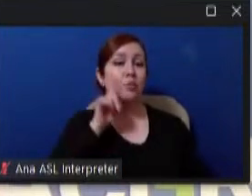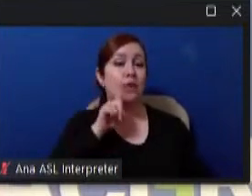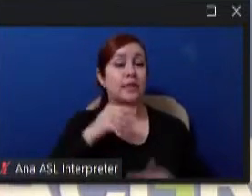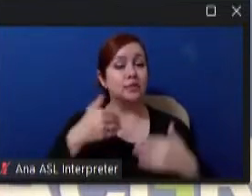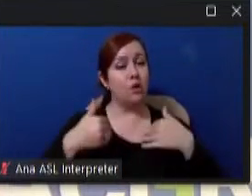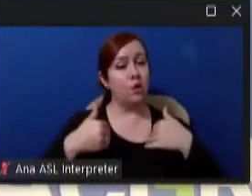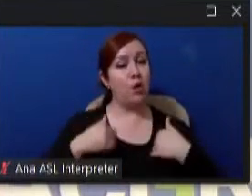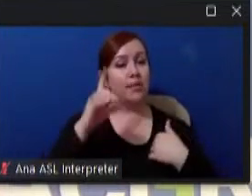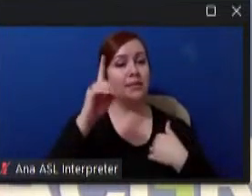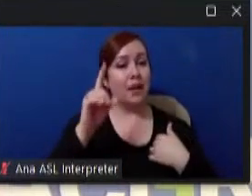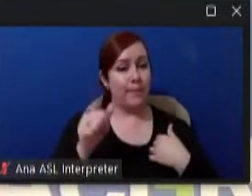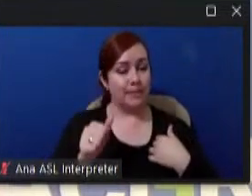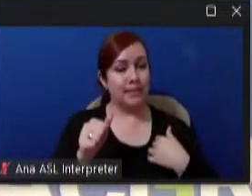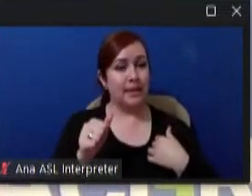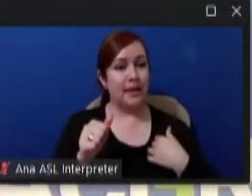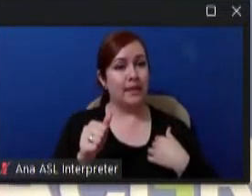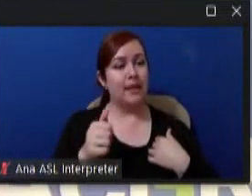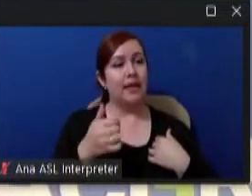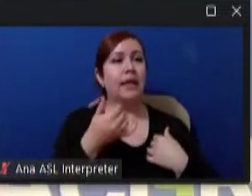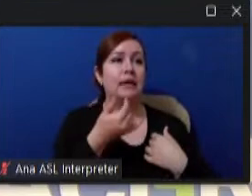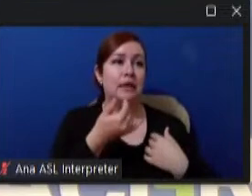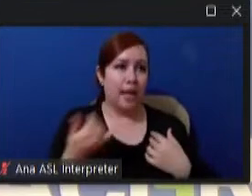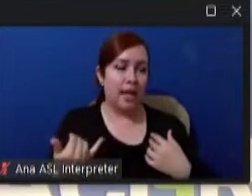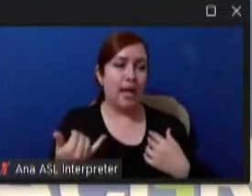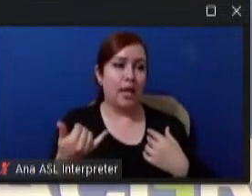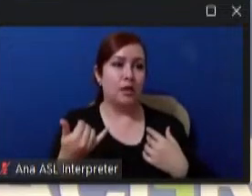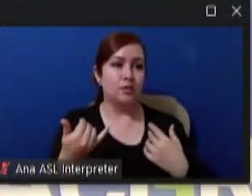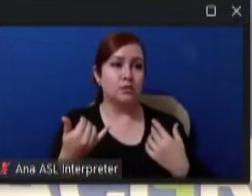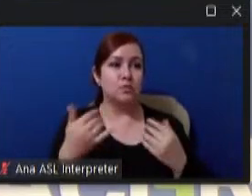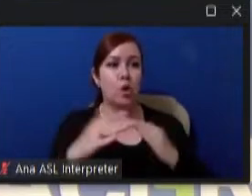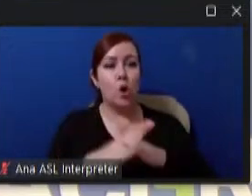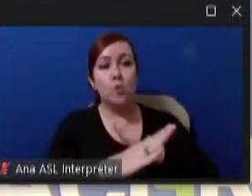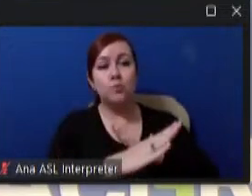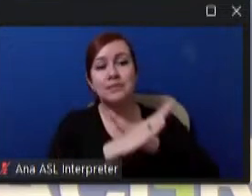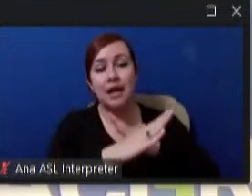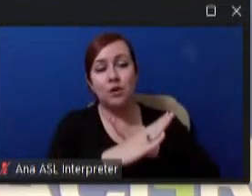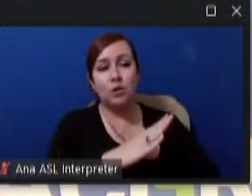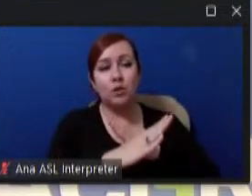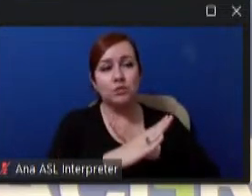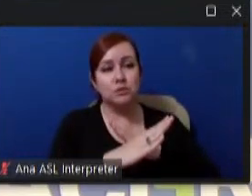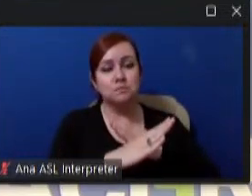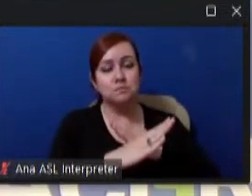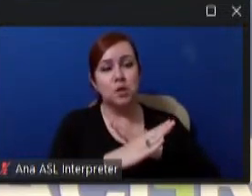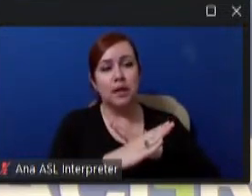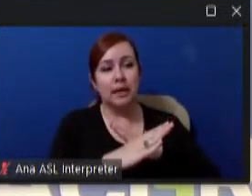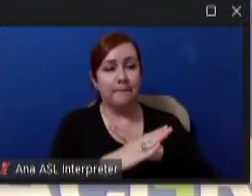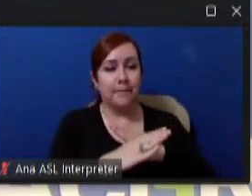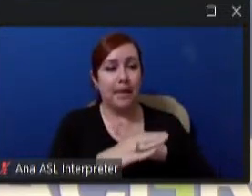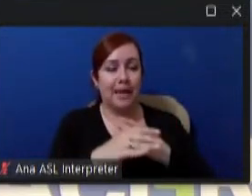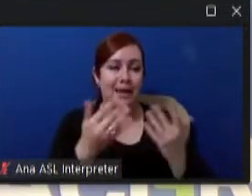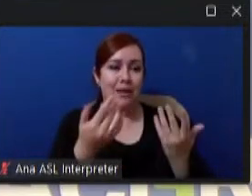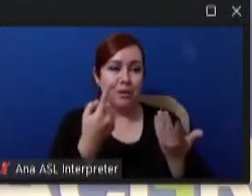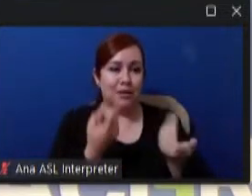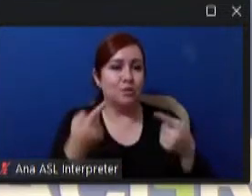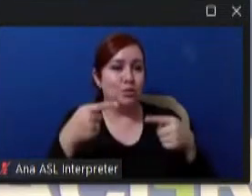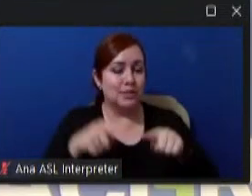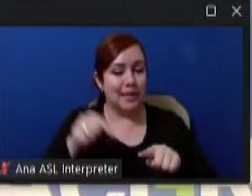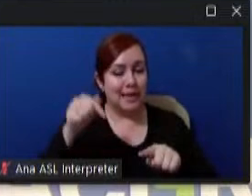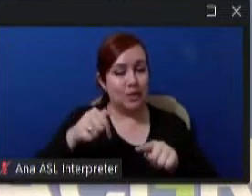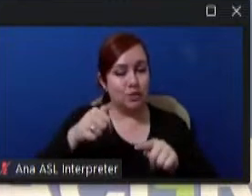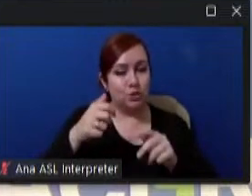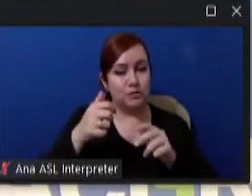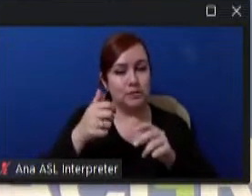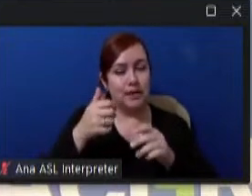of girls and women with disabilities and the barriers or obstacles that they